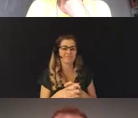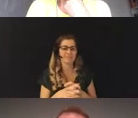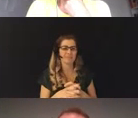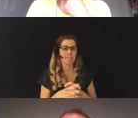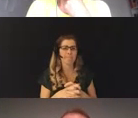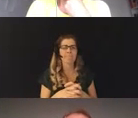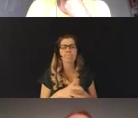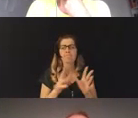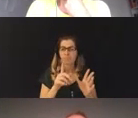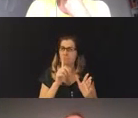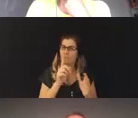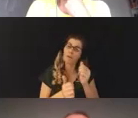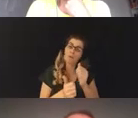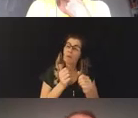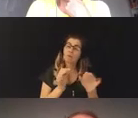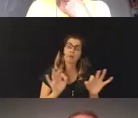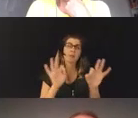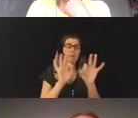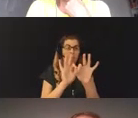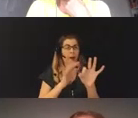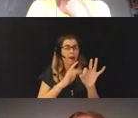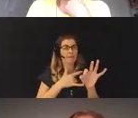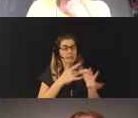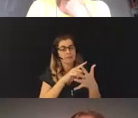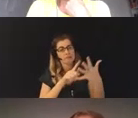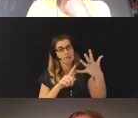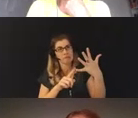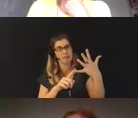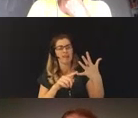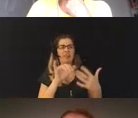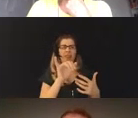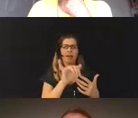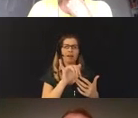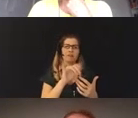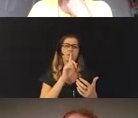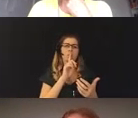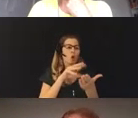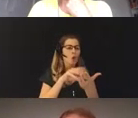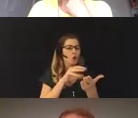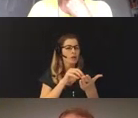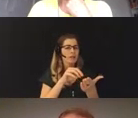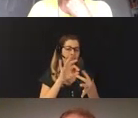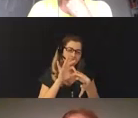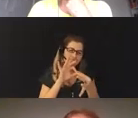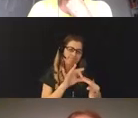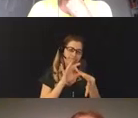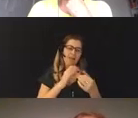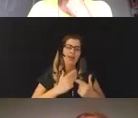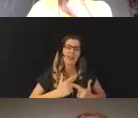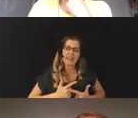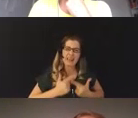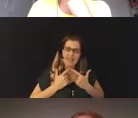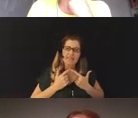Perhaps most importantly in these sort of tenets of transformative education is that learning is relevant to lived experience. Authentic